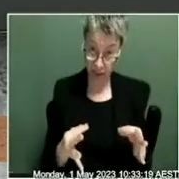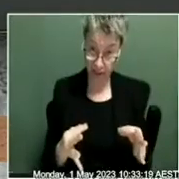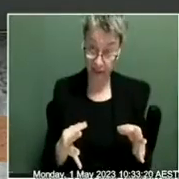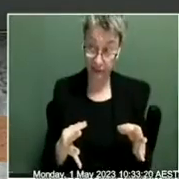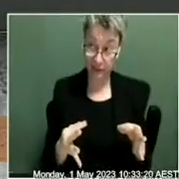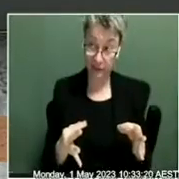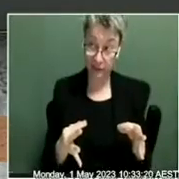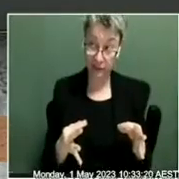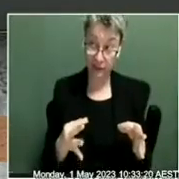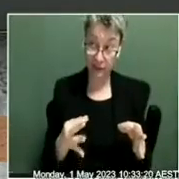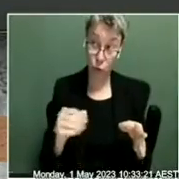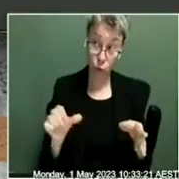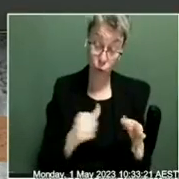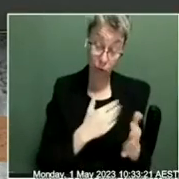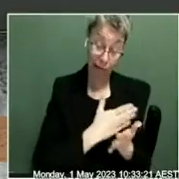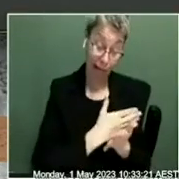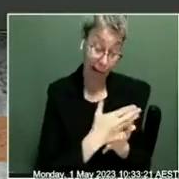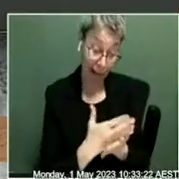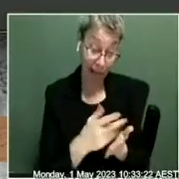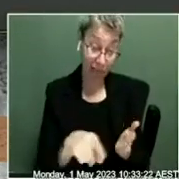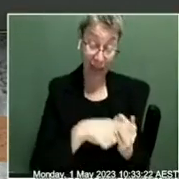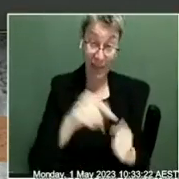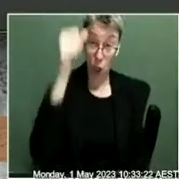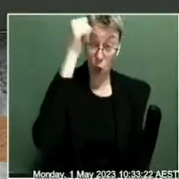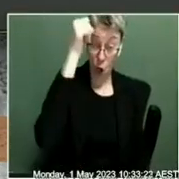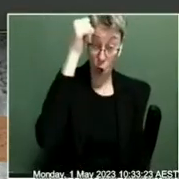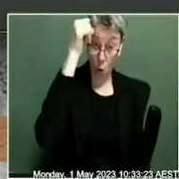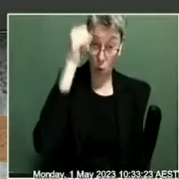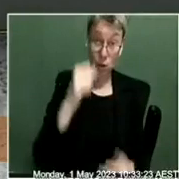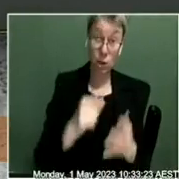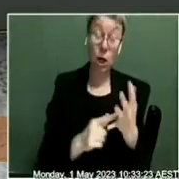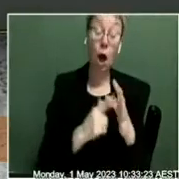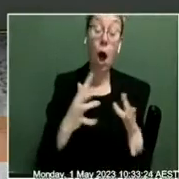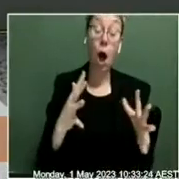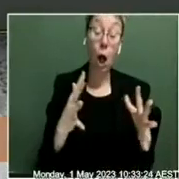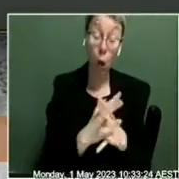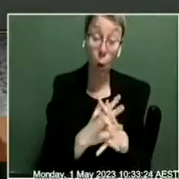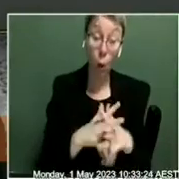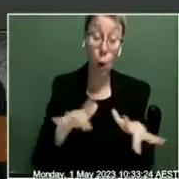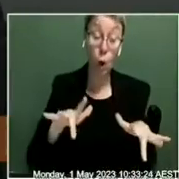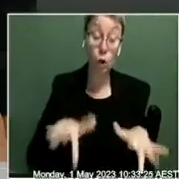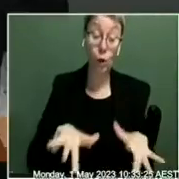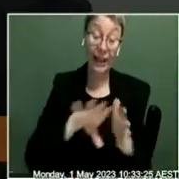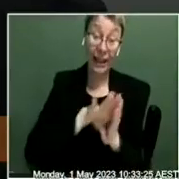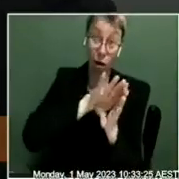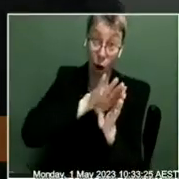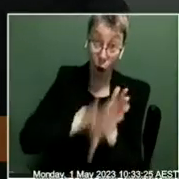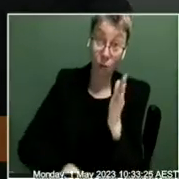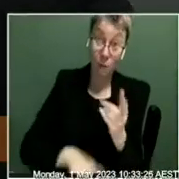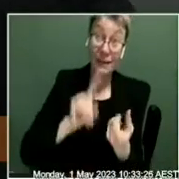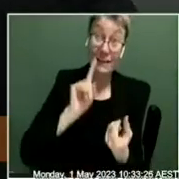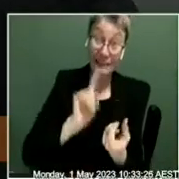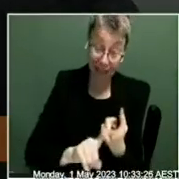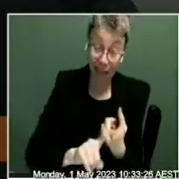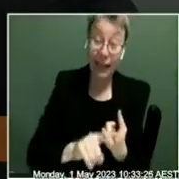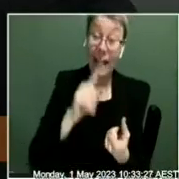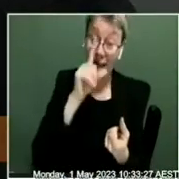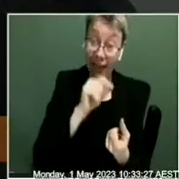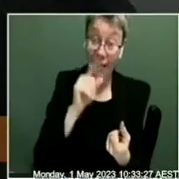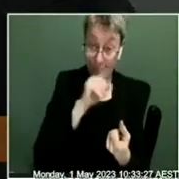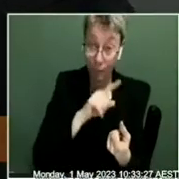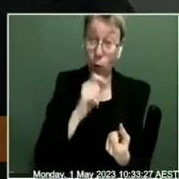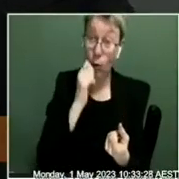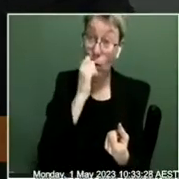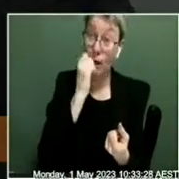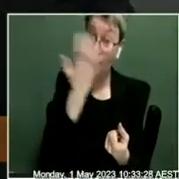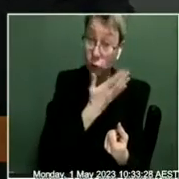deaths in custody? Yes, that was acknowledged, that the risk would remain for that time. And the